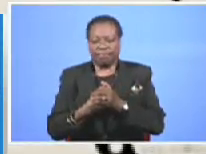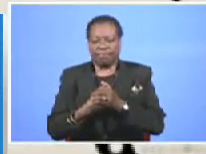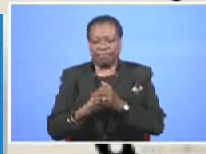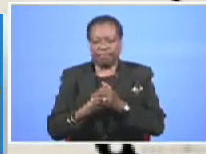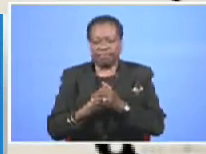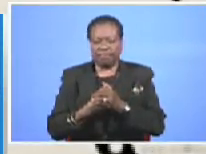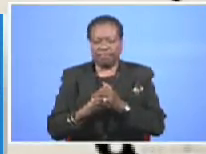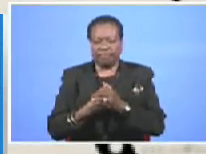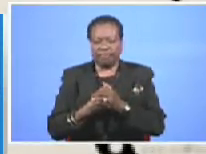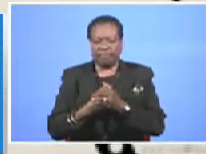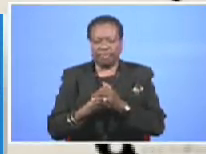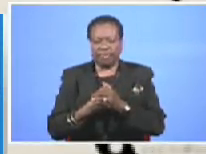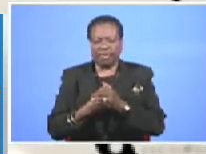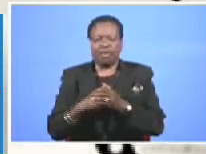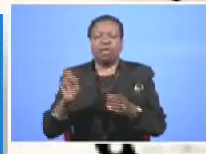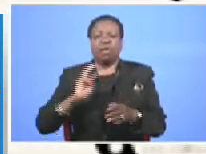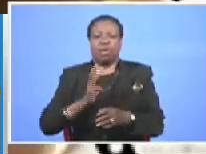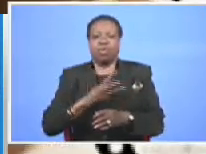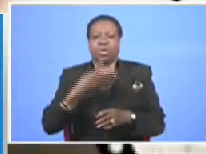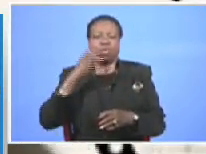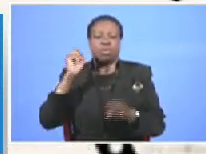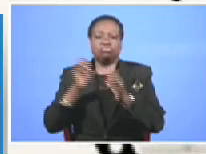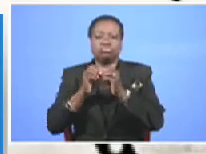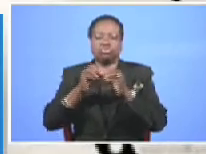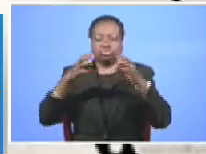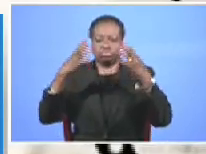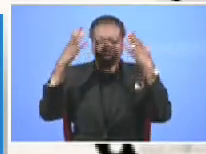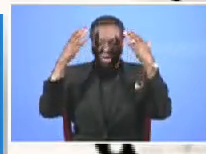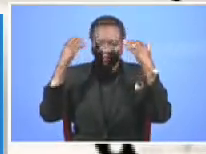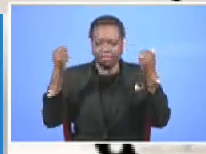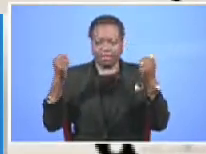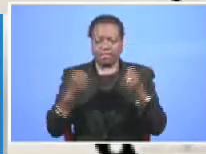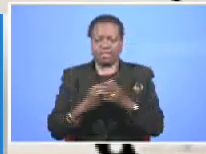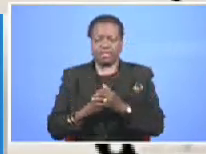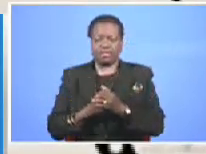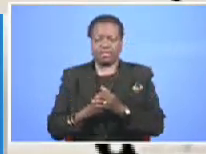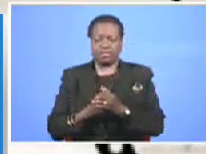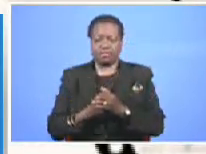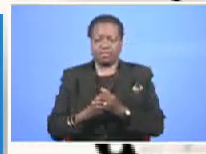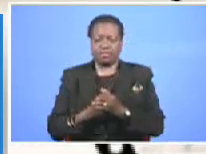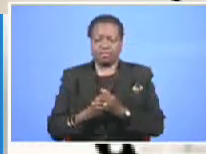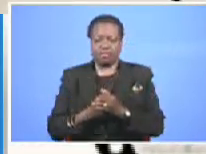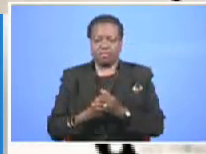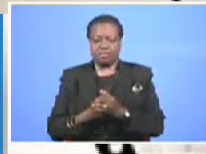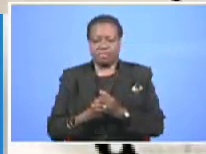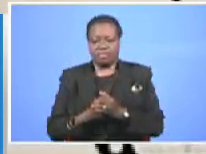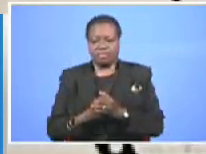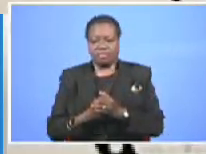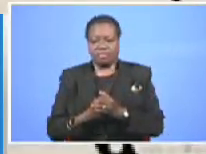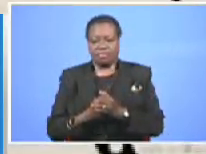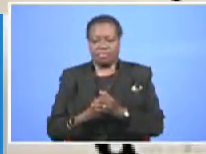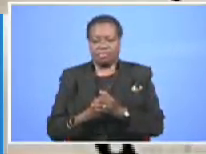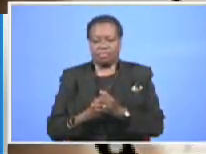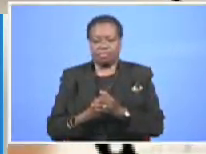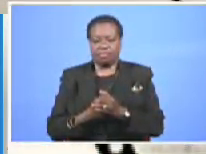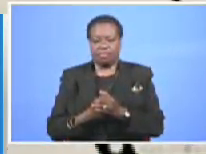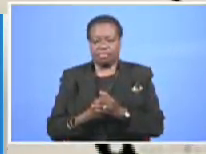the next game, be more confident. You know, those shots that we always make, you know, so many great looks. He'll make